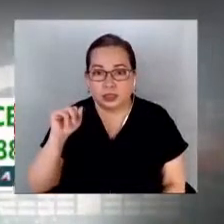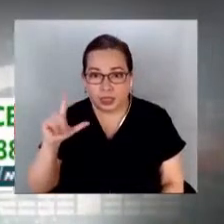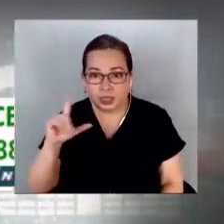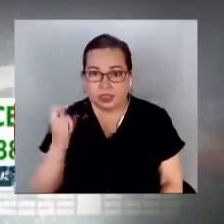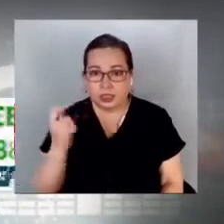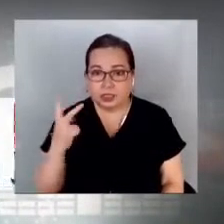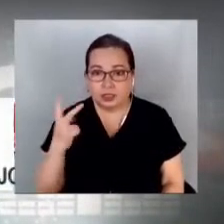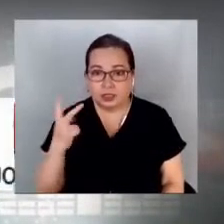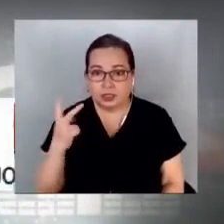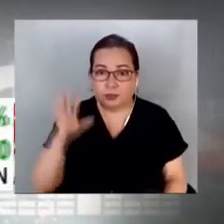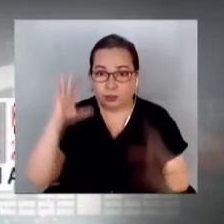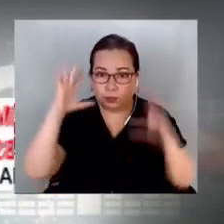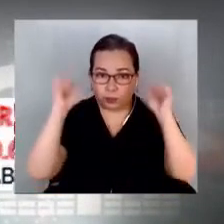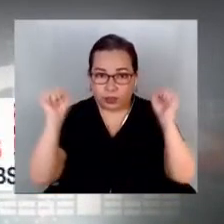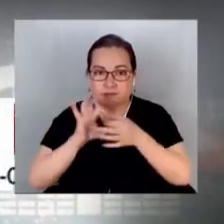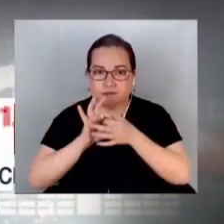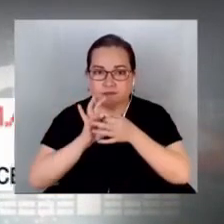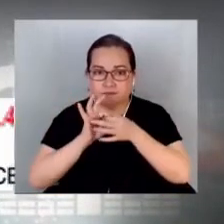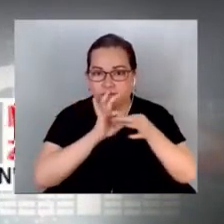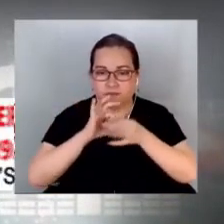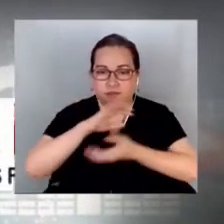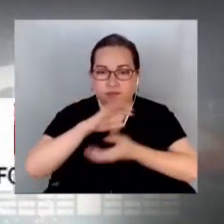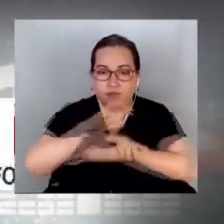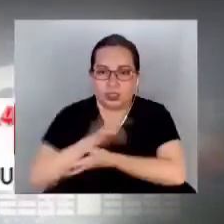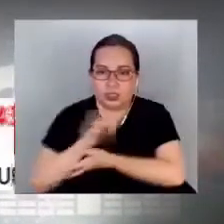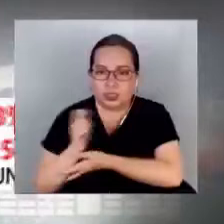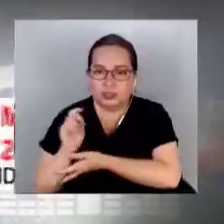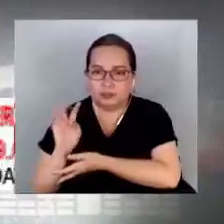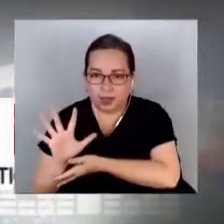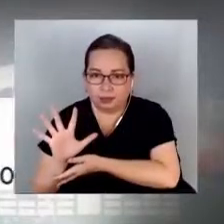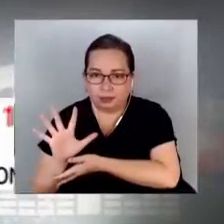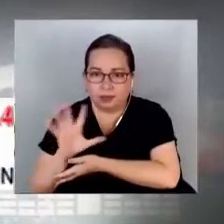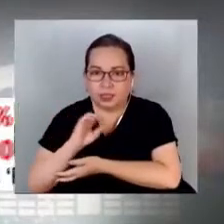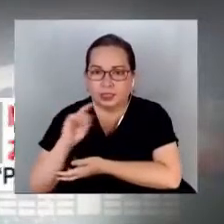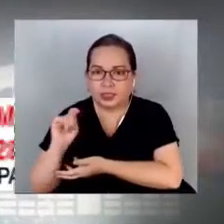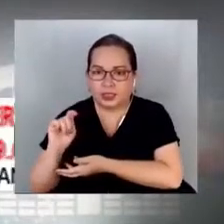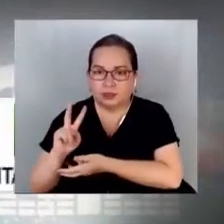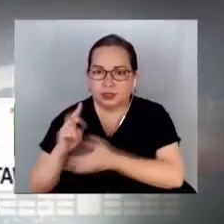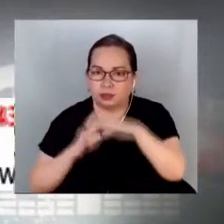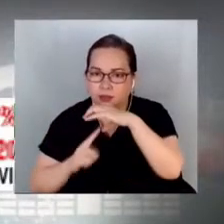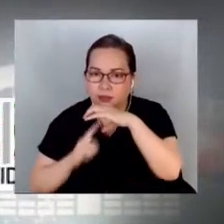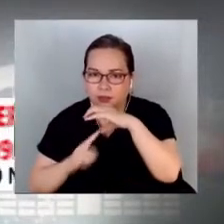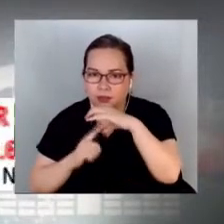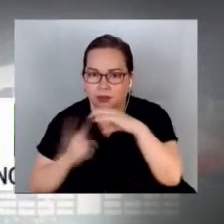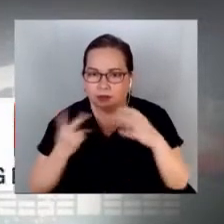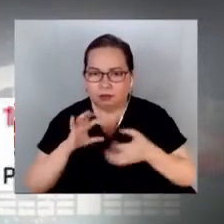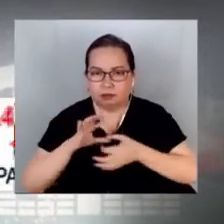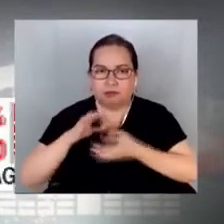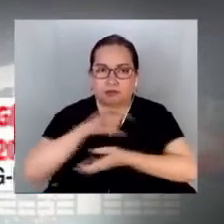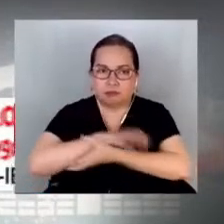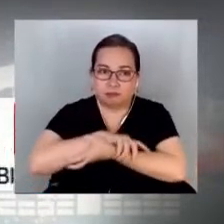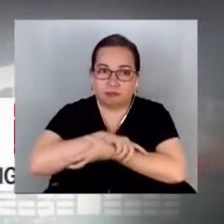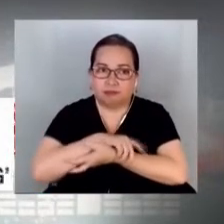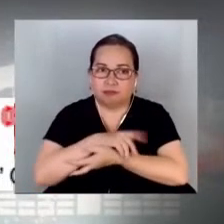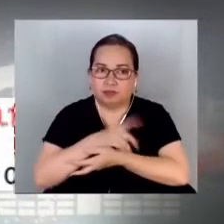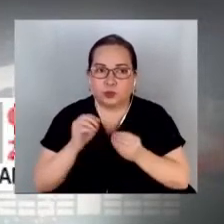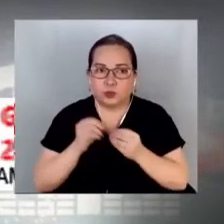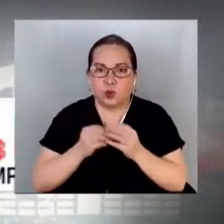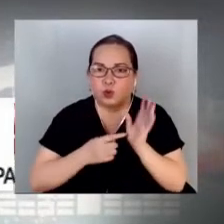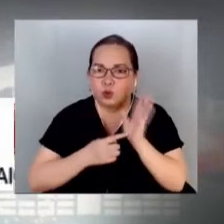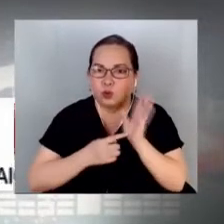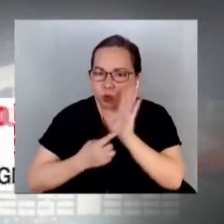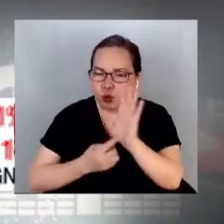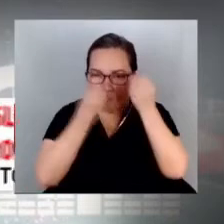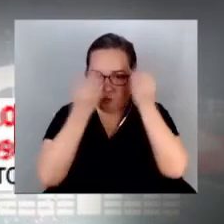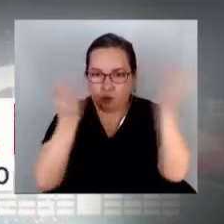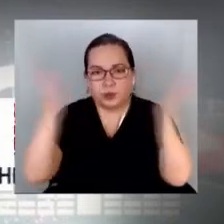Robert Galang said this collaboration marks the start of greater cooperation between the two networks to be able to serve Filipino viewers in